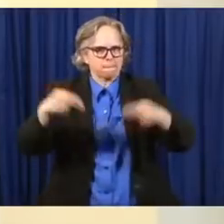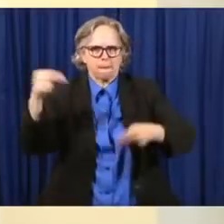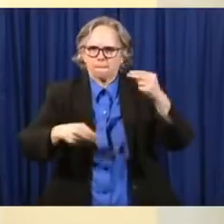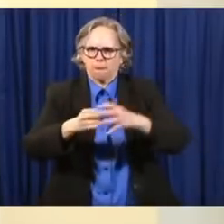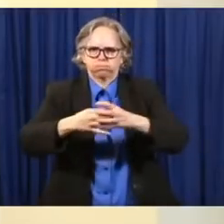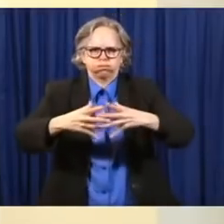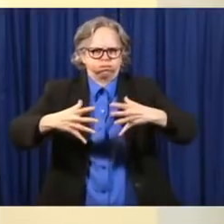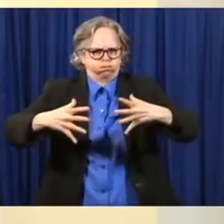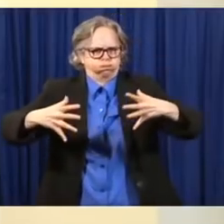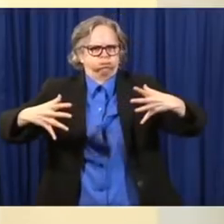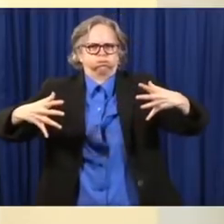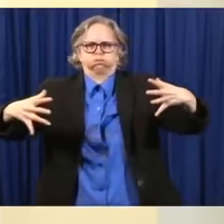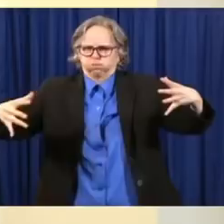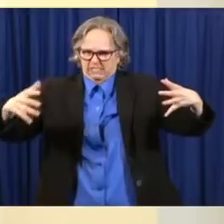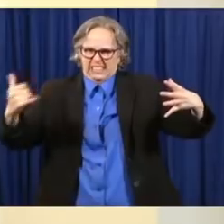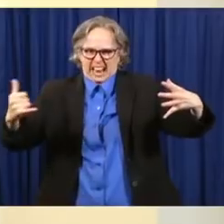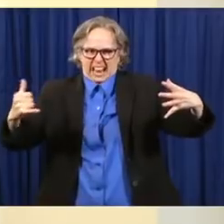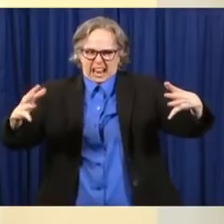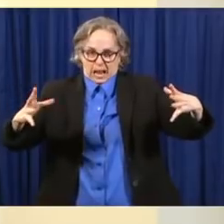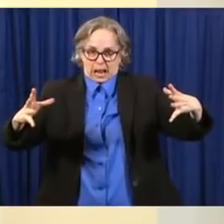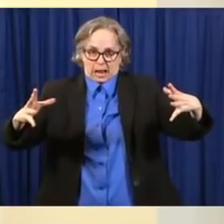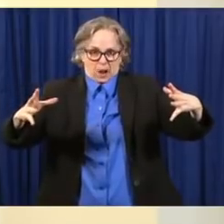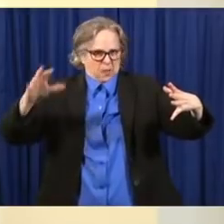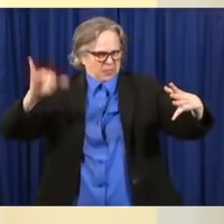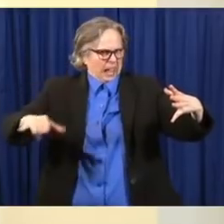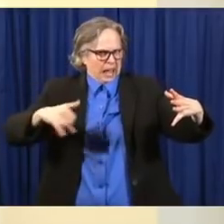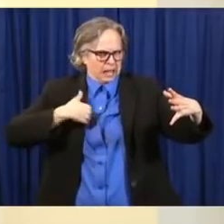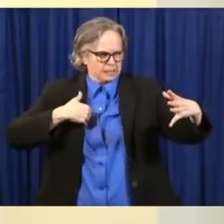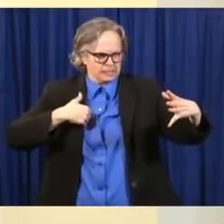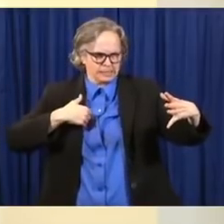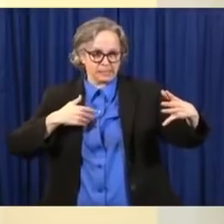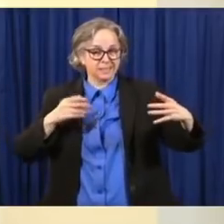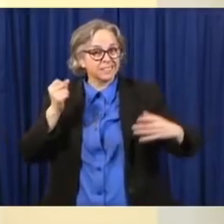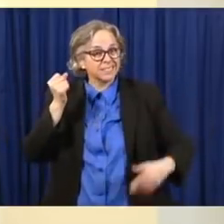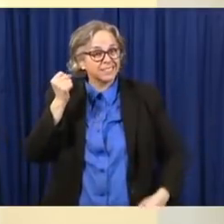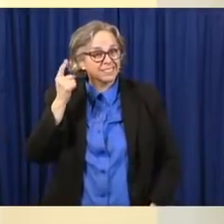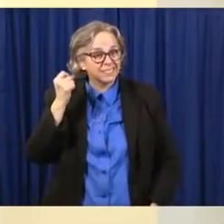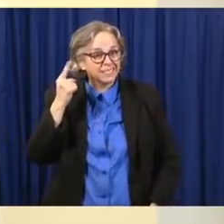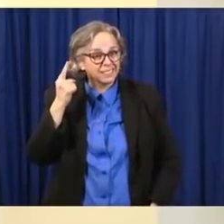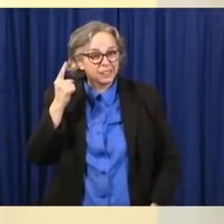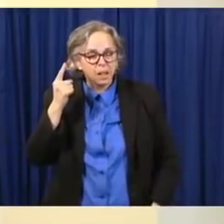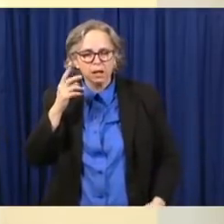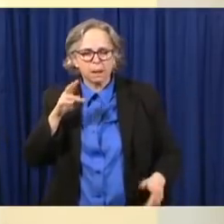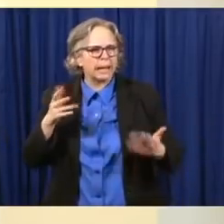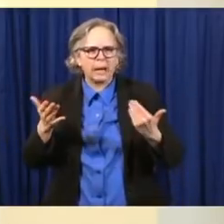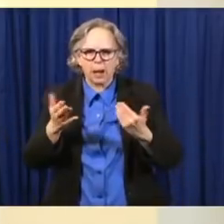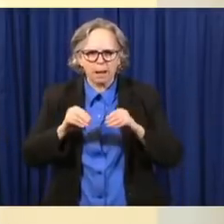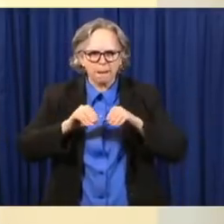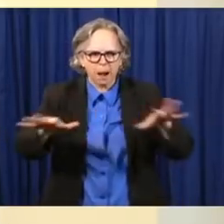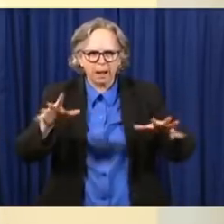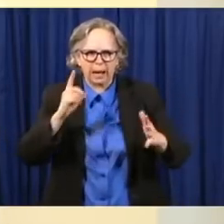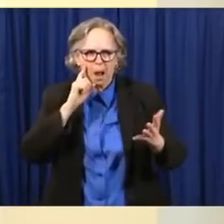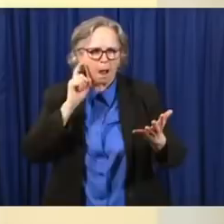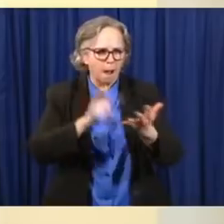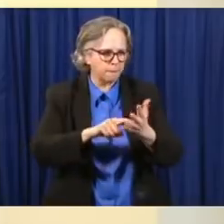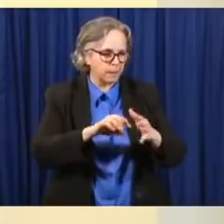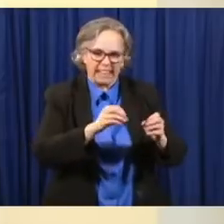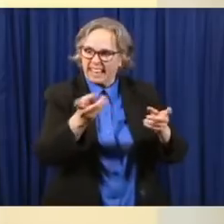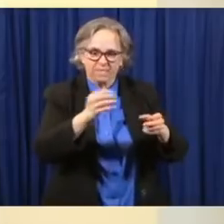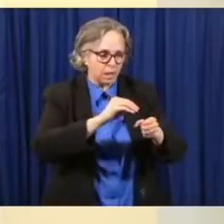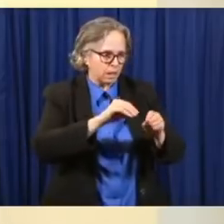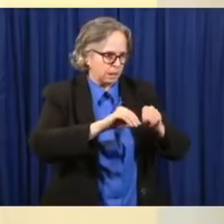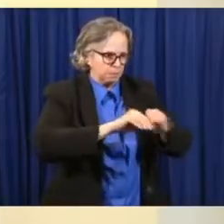And so being able to see that outbreak, whether it's a prison, a nursing home, a community, a couple